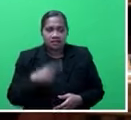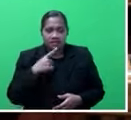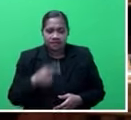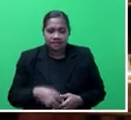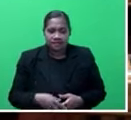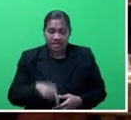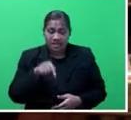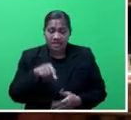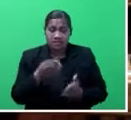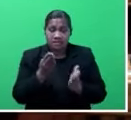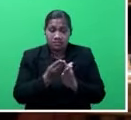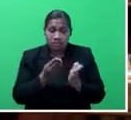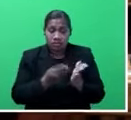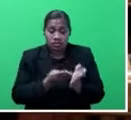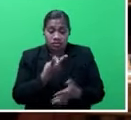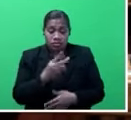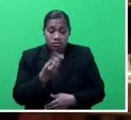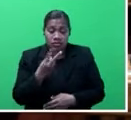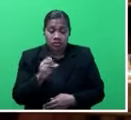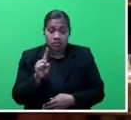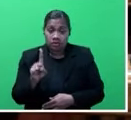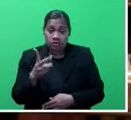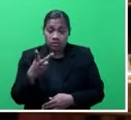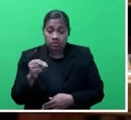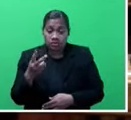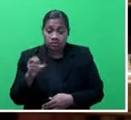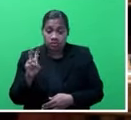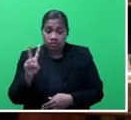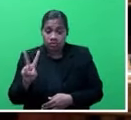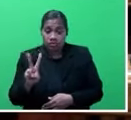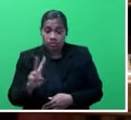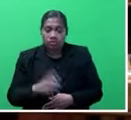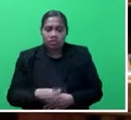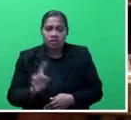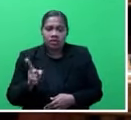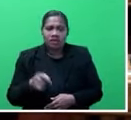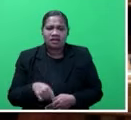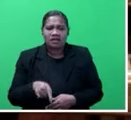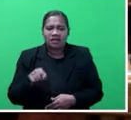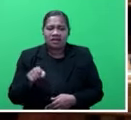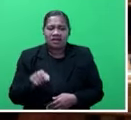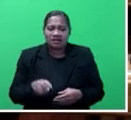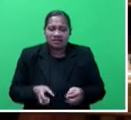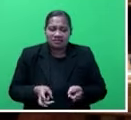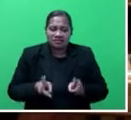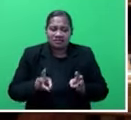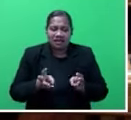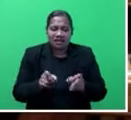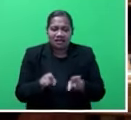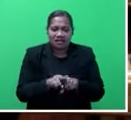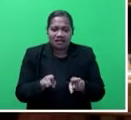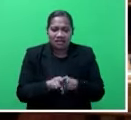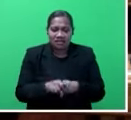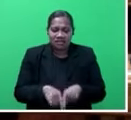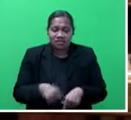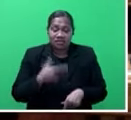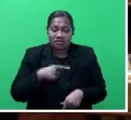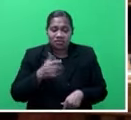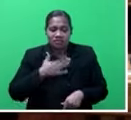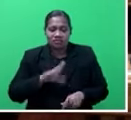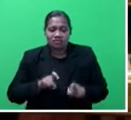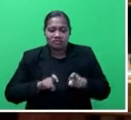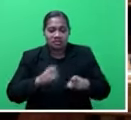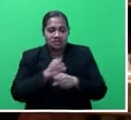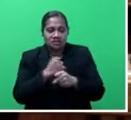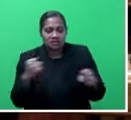budget, 2021-22 adjustment, is a desperate measure to remain in power by the